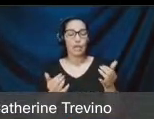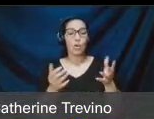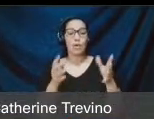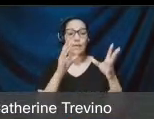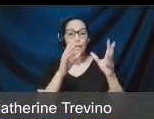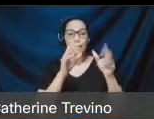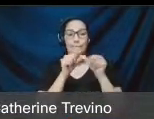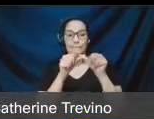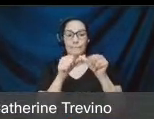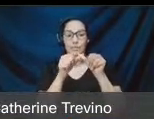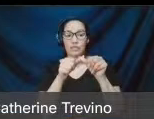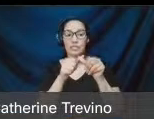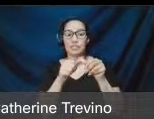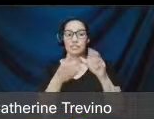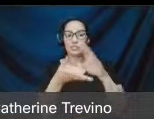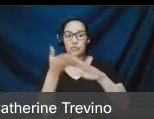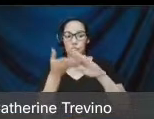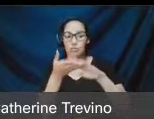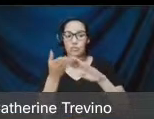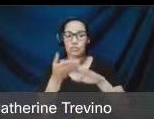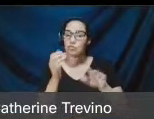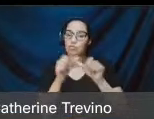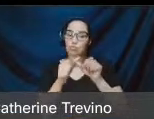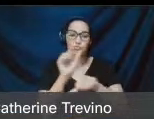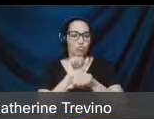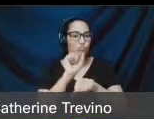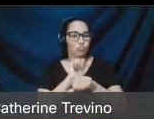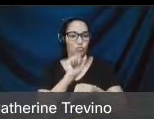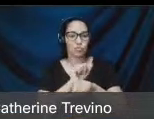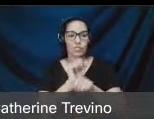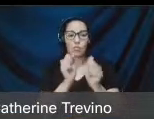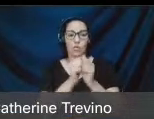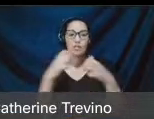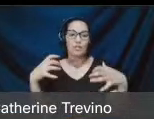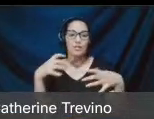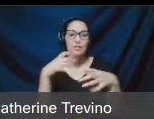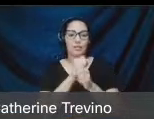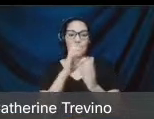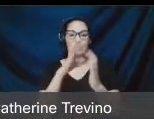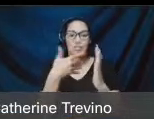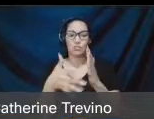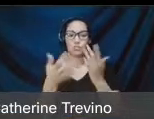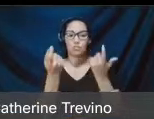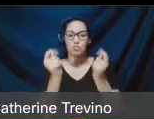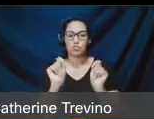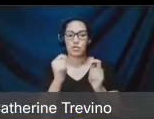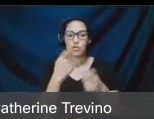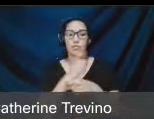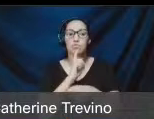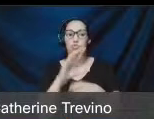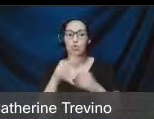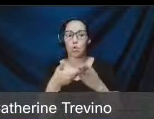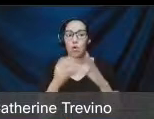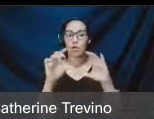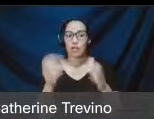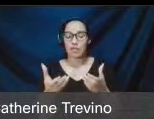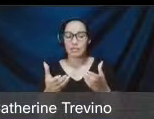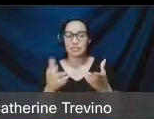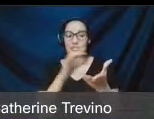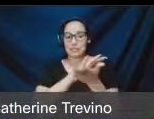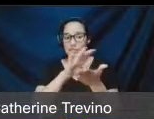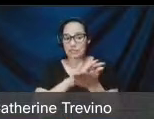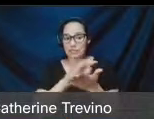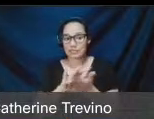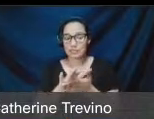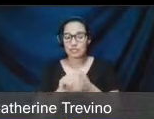working diligently on an abbreviated schedule to try to get all of our classrooms cleaned. At this time, the